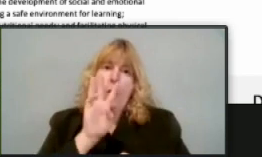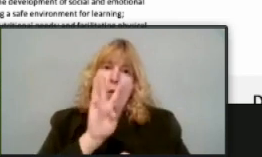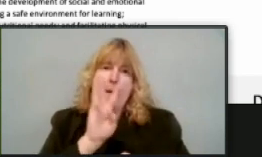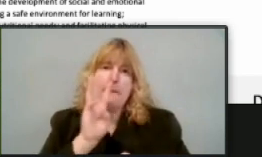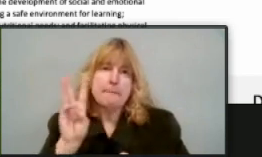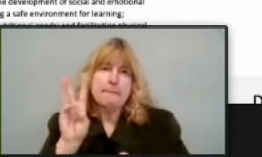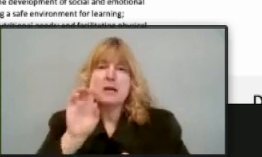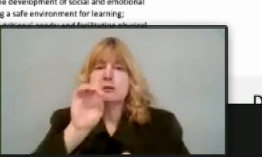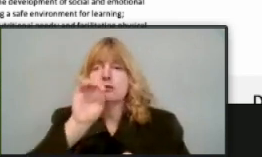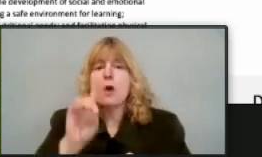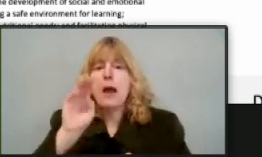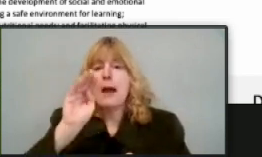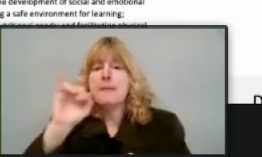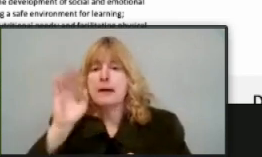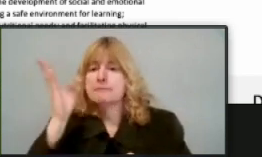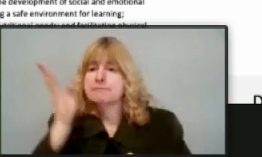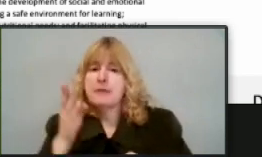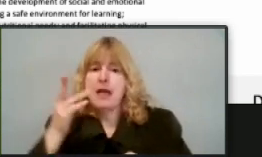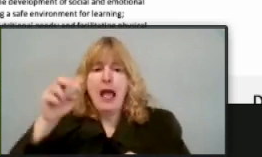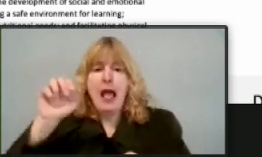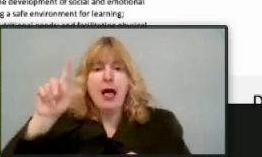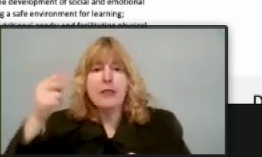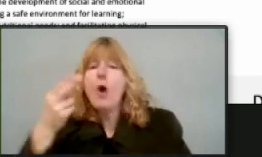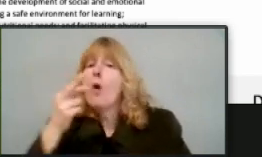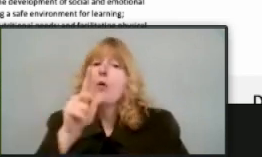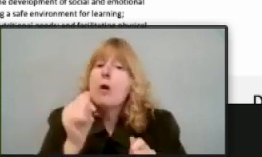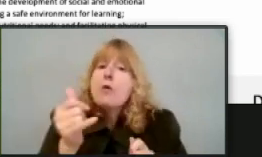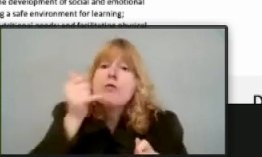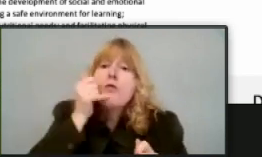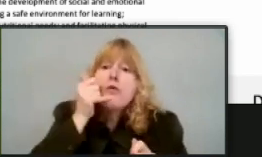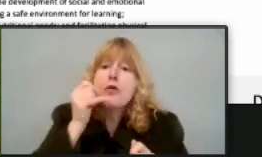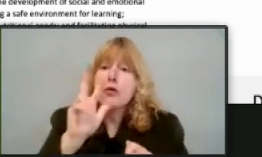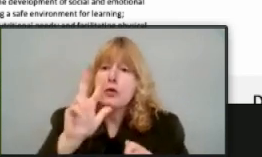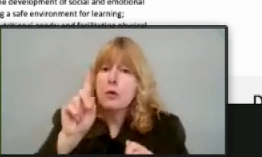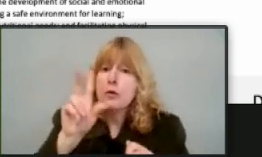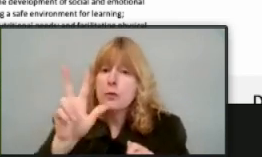DetroitMI/health, or you can always call us with questions at